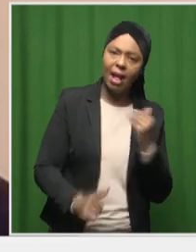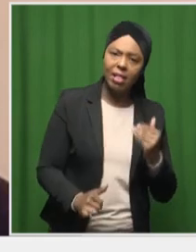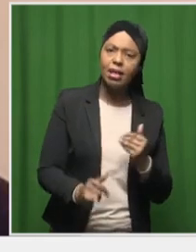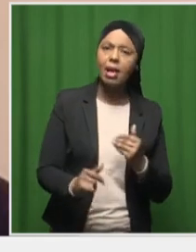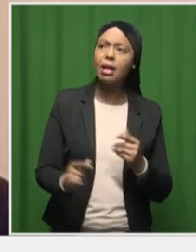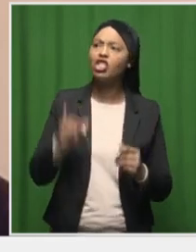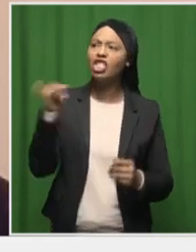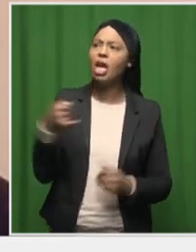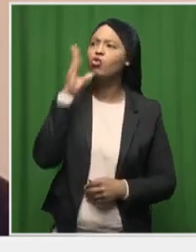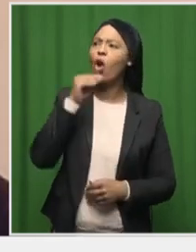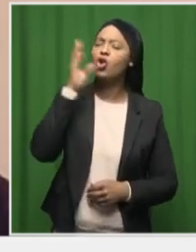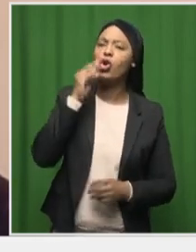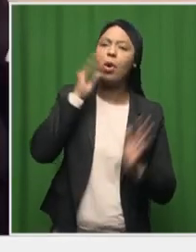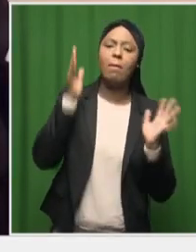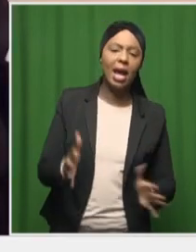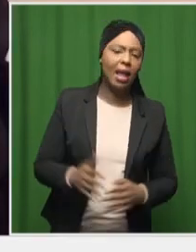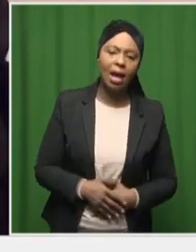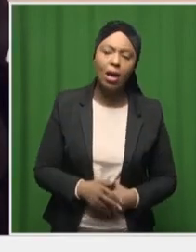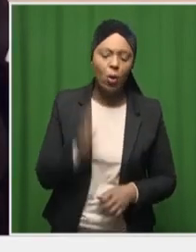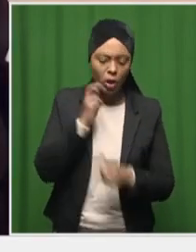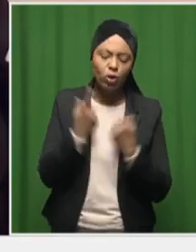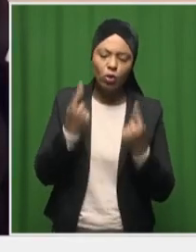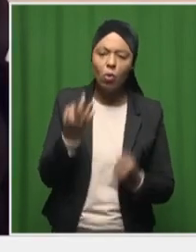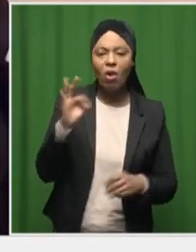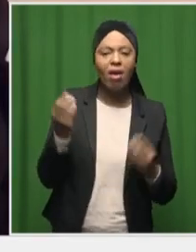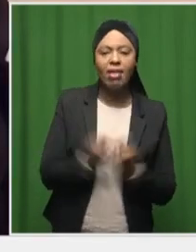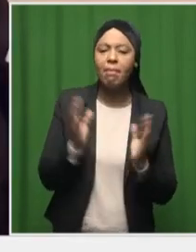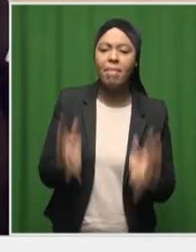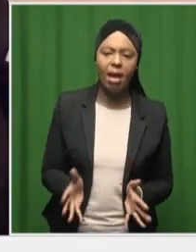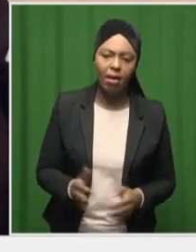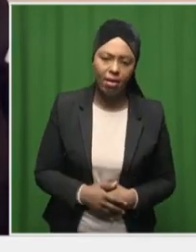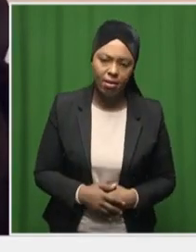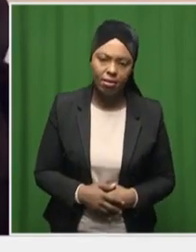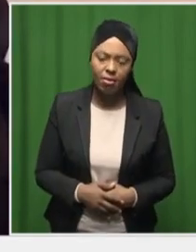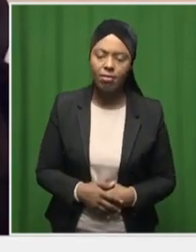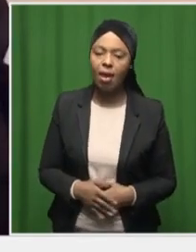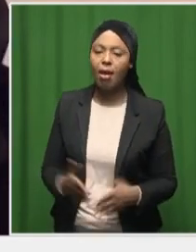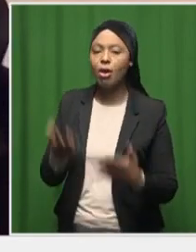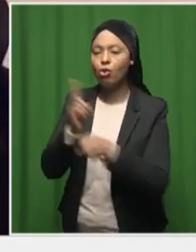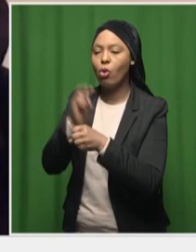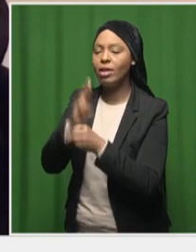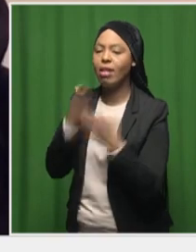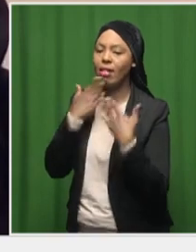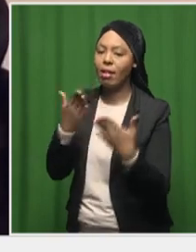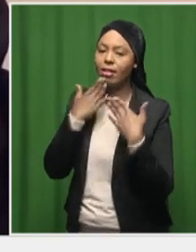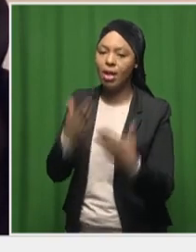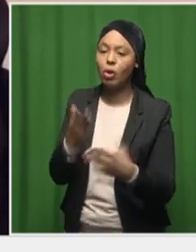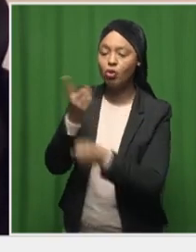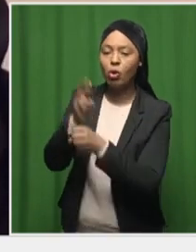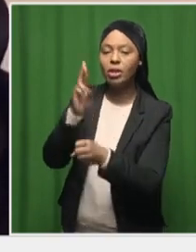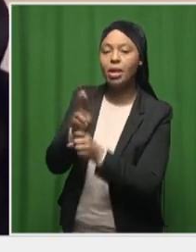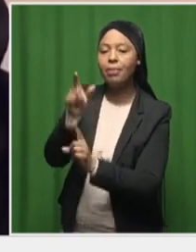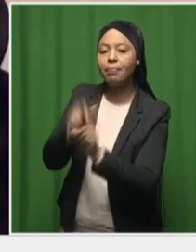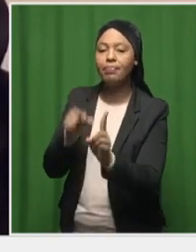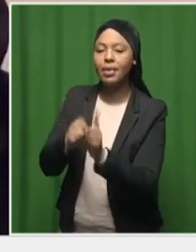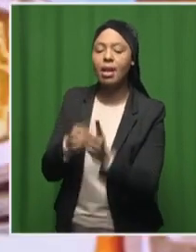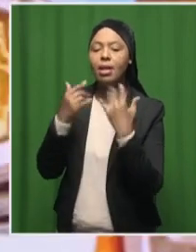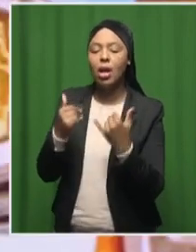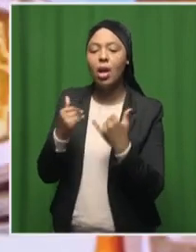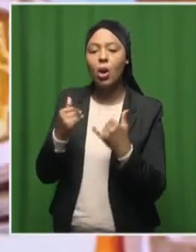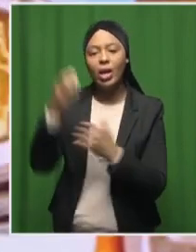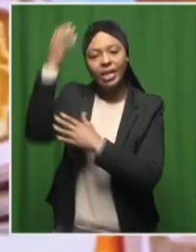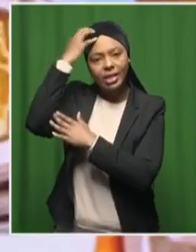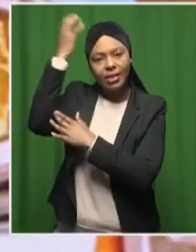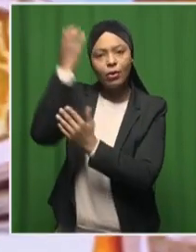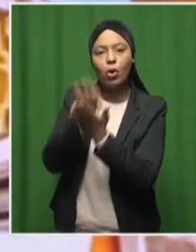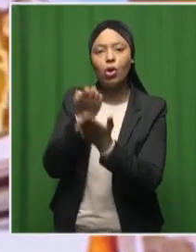nothing. Dr. Abedian, we leave it there. Thank you. Thank you so much for talking to us. Thank you very much. That was Dr. Iraj Abedian, Chief Economist at